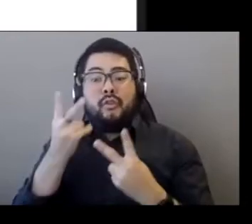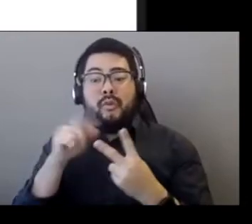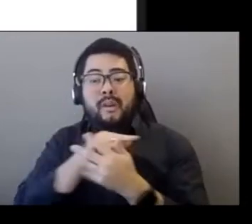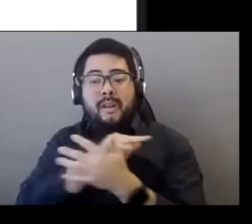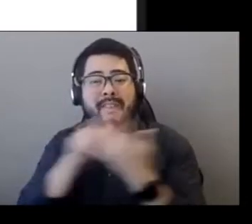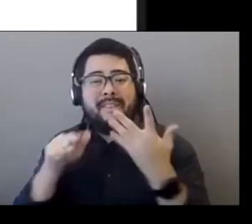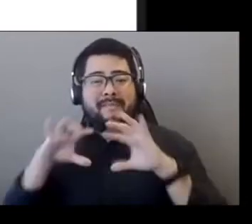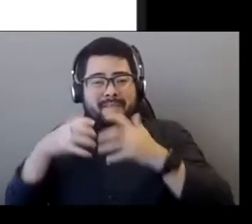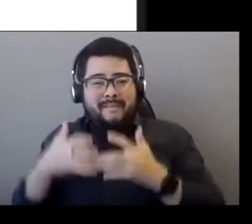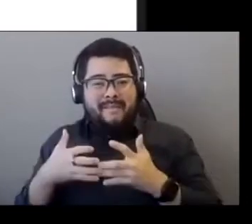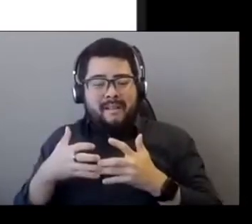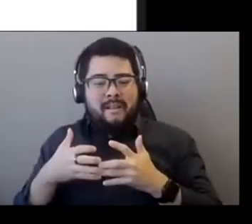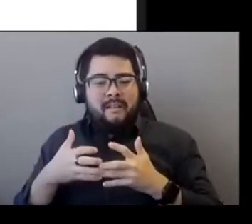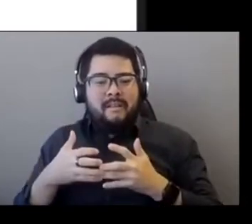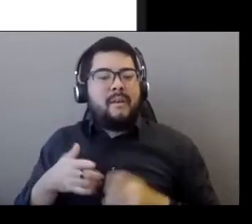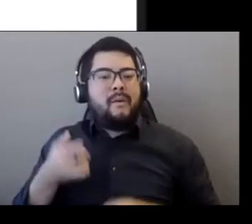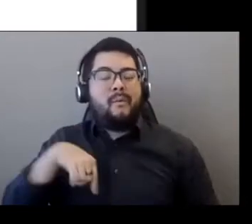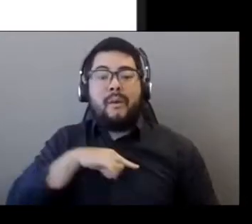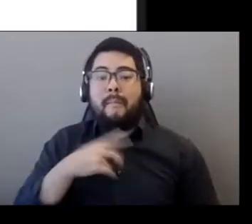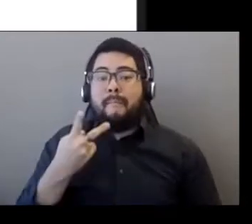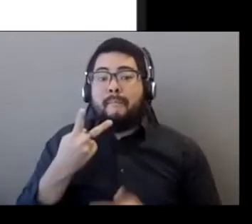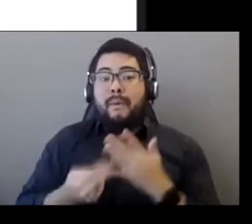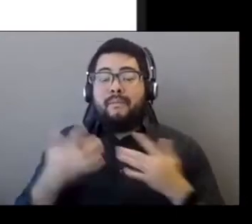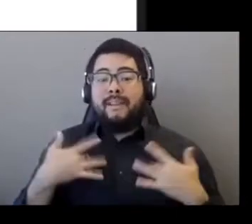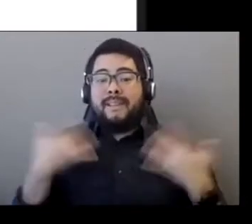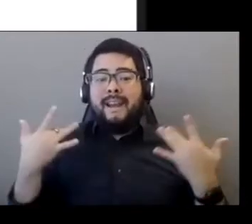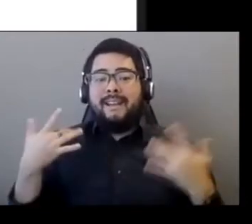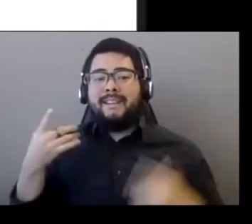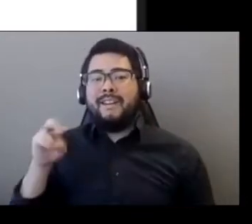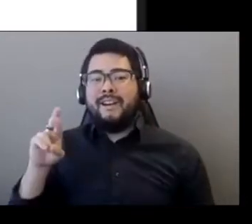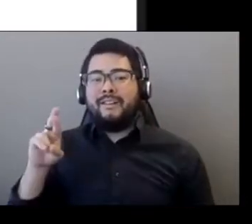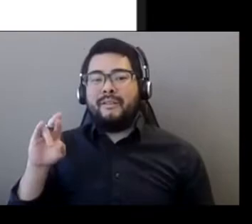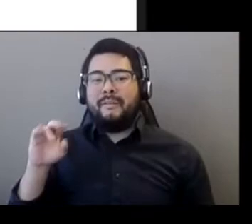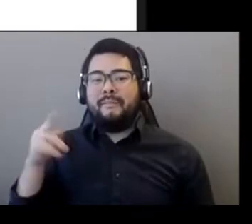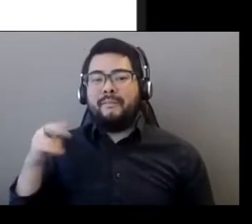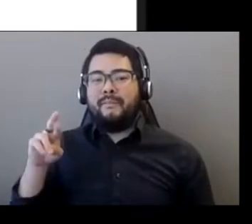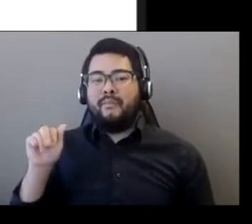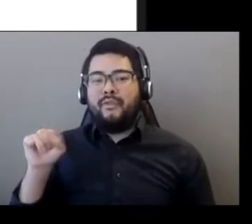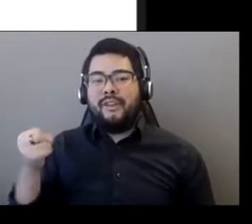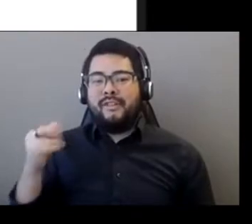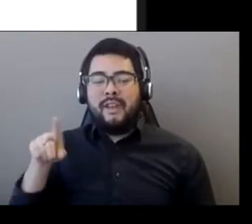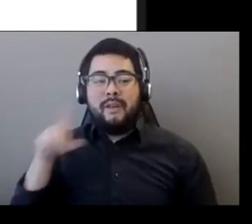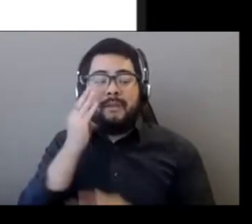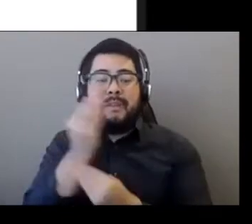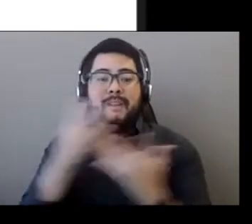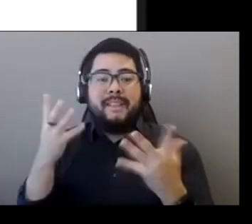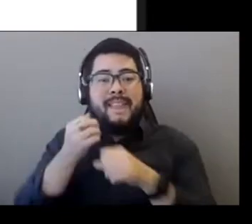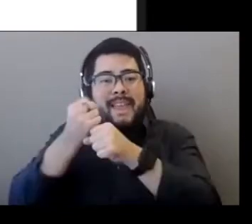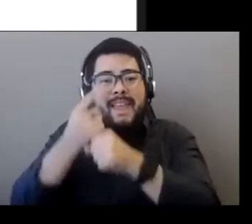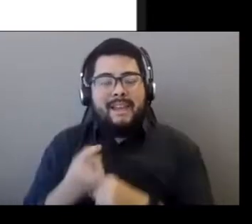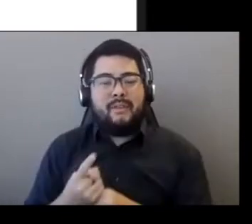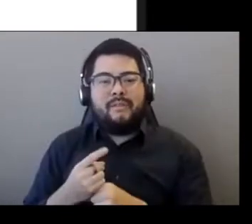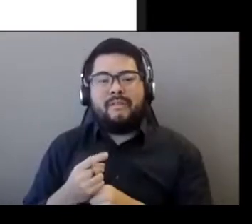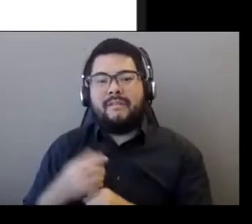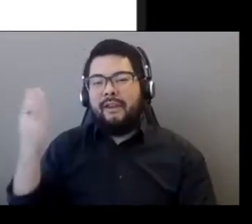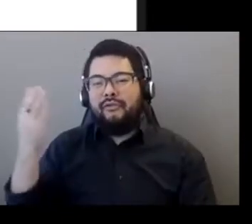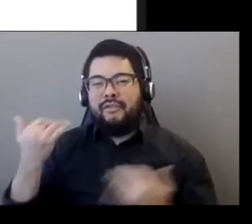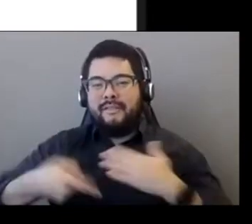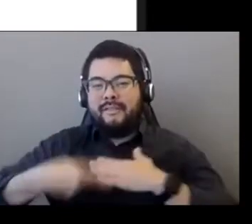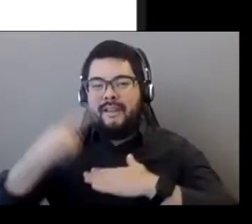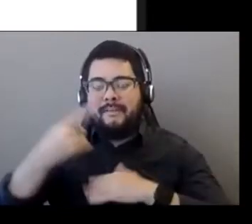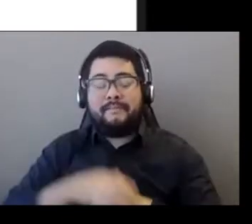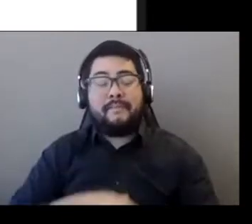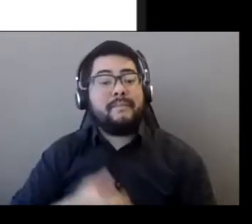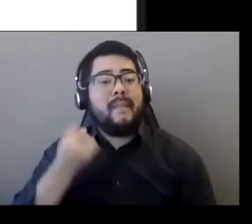collective, Thamal and I are really excited that Dr. Prashad is giving the annual Phillip J. Bowman Lecture today, as his work